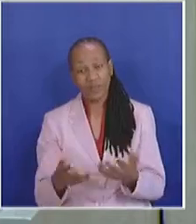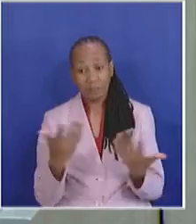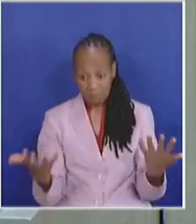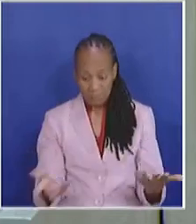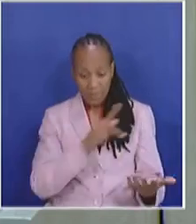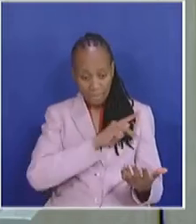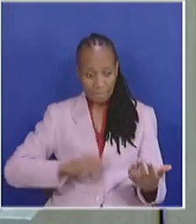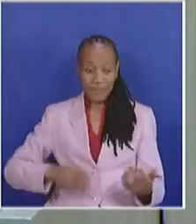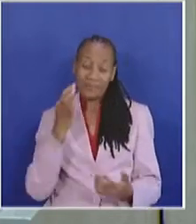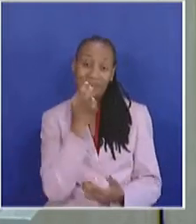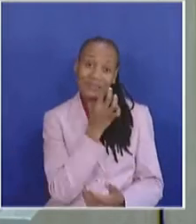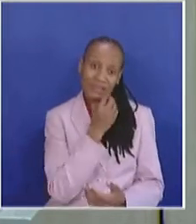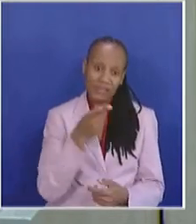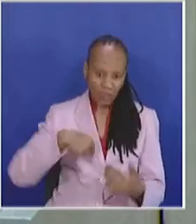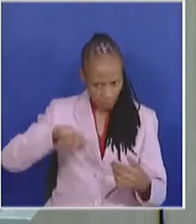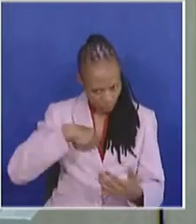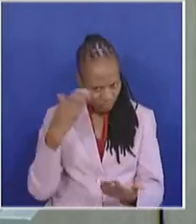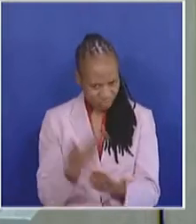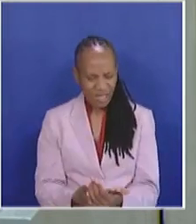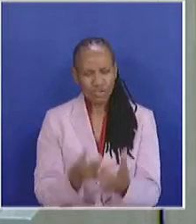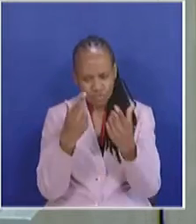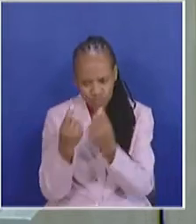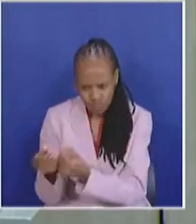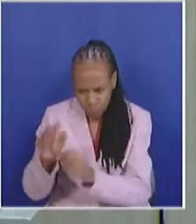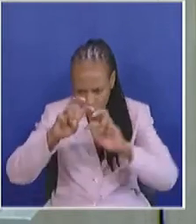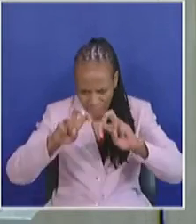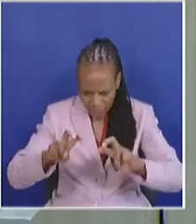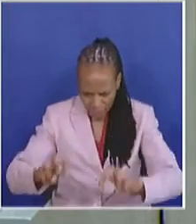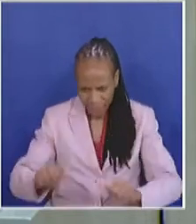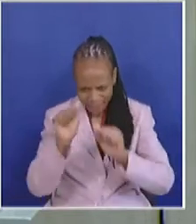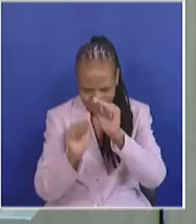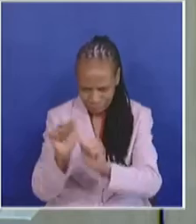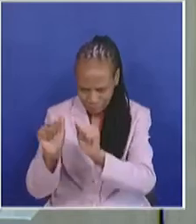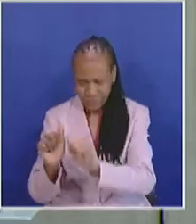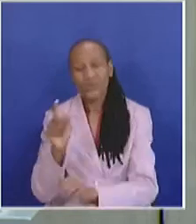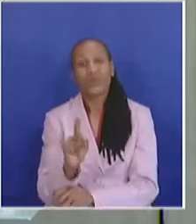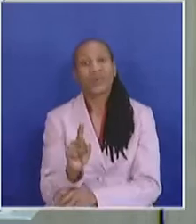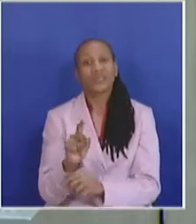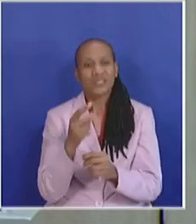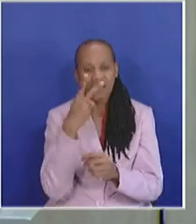indicated that we should be able to do a proper impact analysis on the